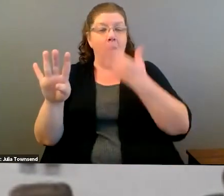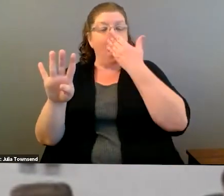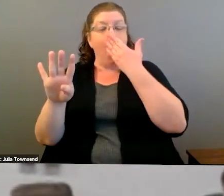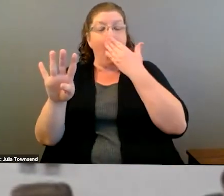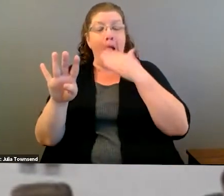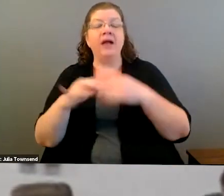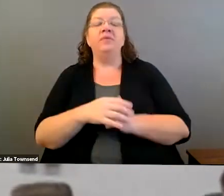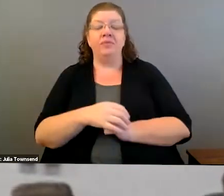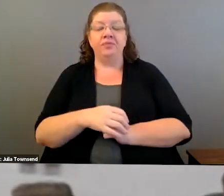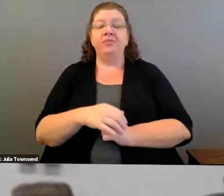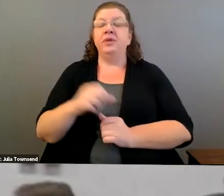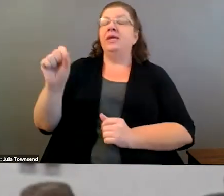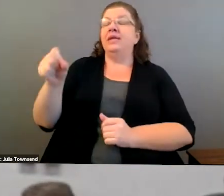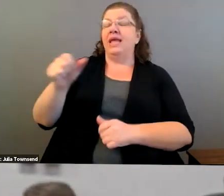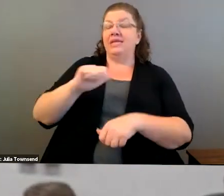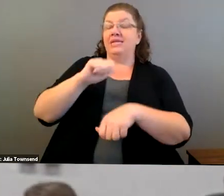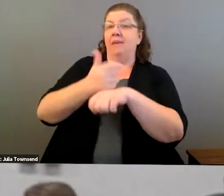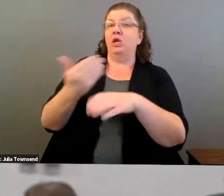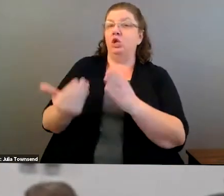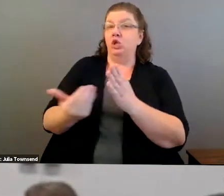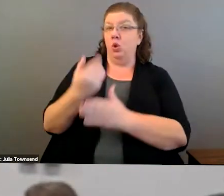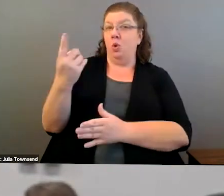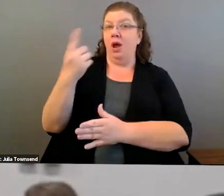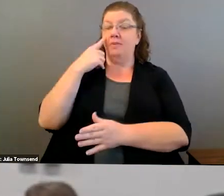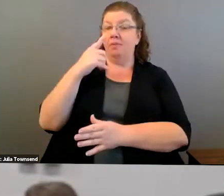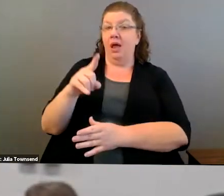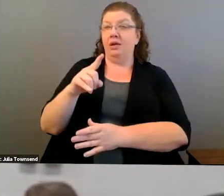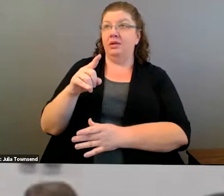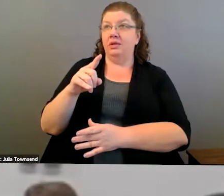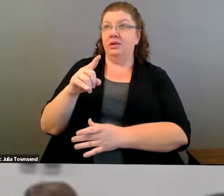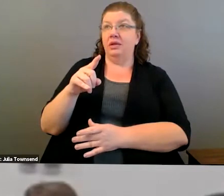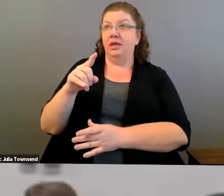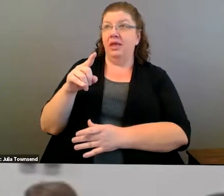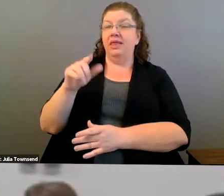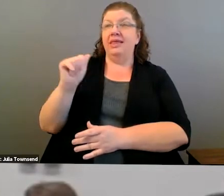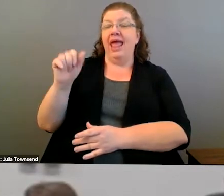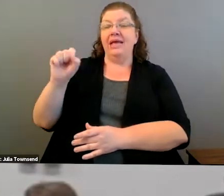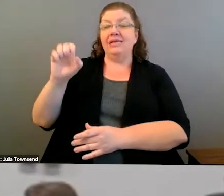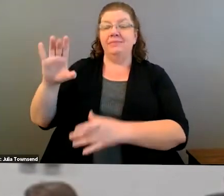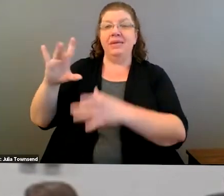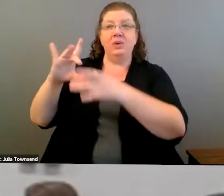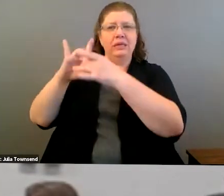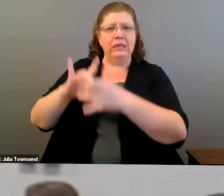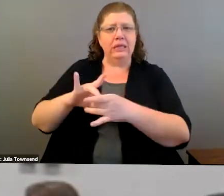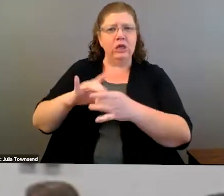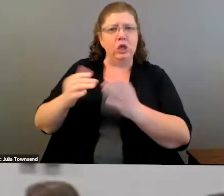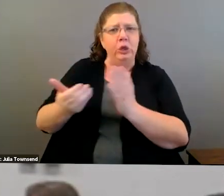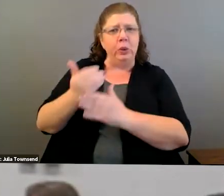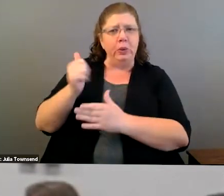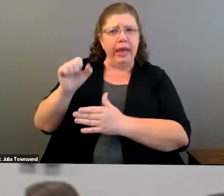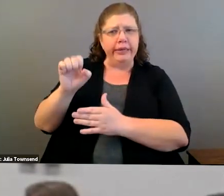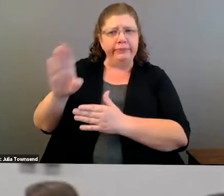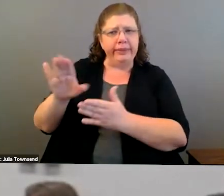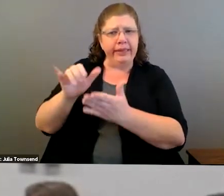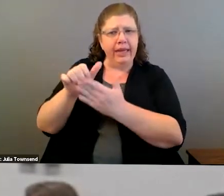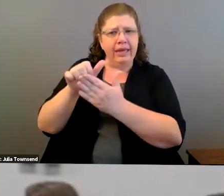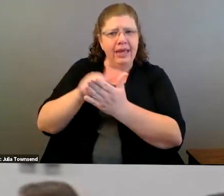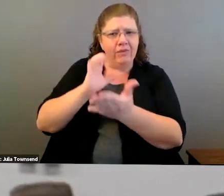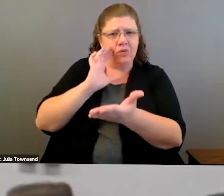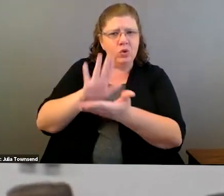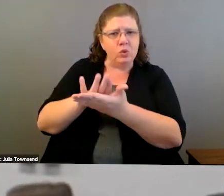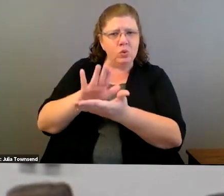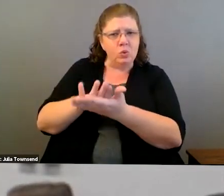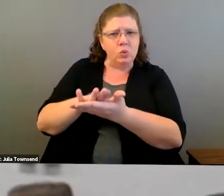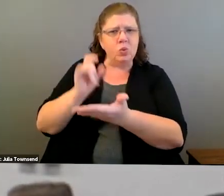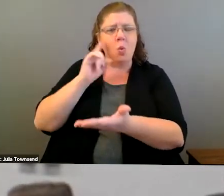GASB. Yeah, this is establishing a new one, but when I'm just connecting the ASB in terms of, is this new ASB accounts that are at the schools, or just now that